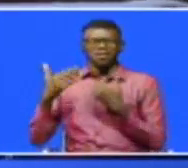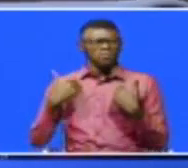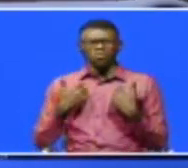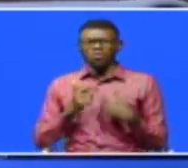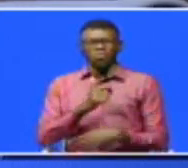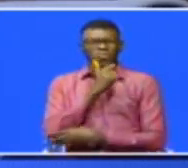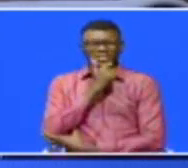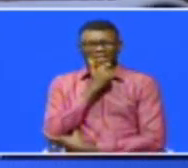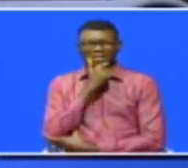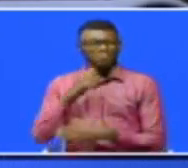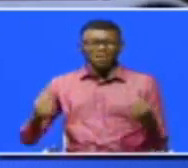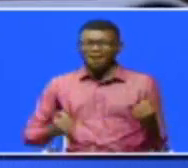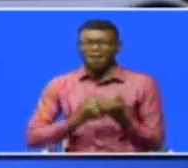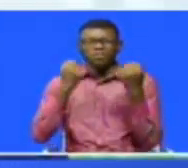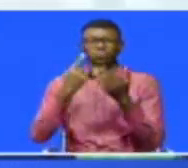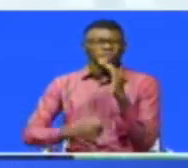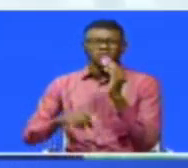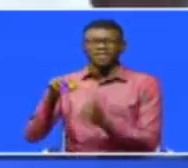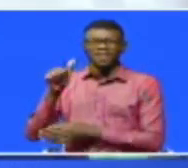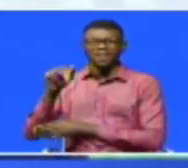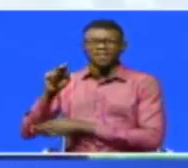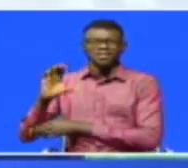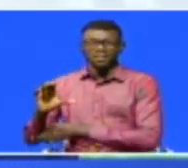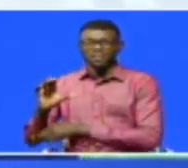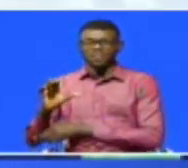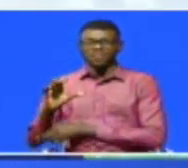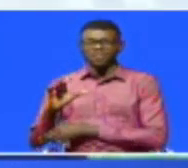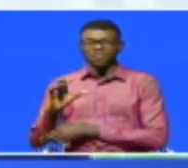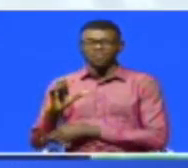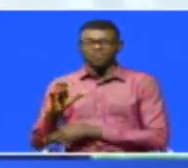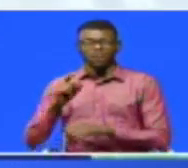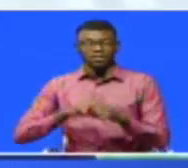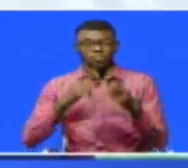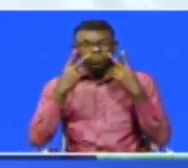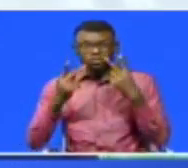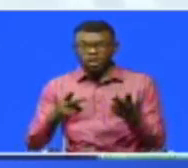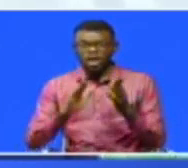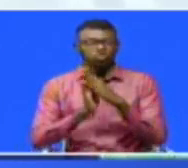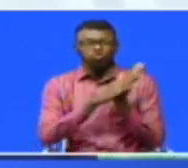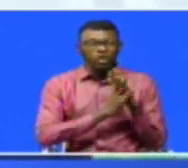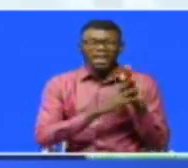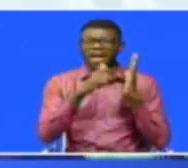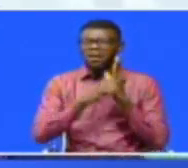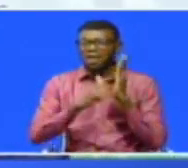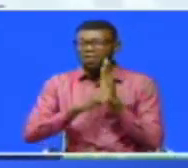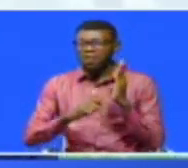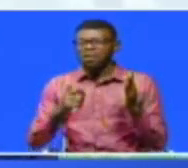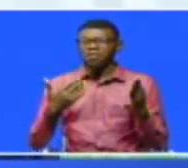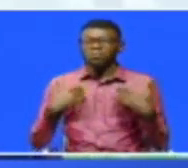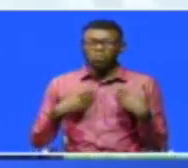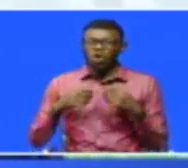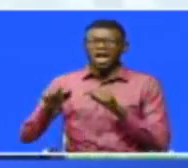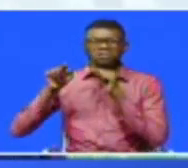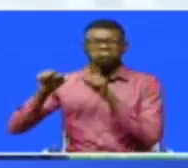asking, what is happening at ANC? The fact that every other day there's an article somewhere, either they are criticizing